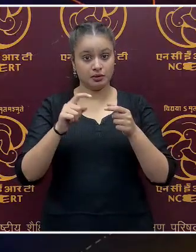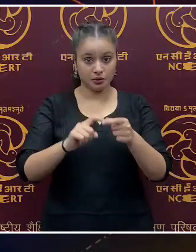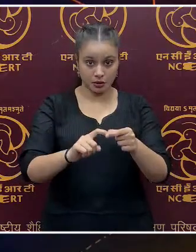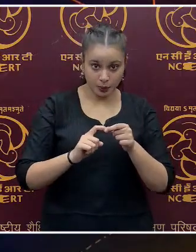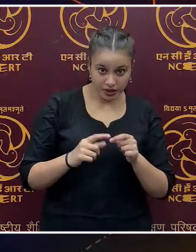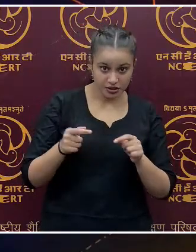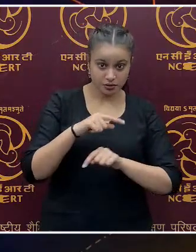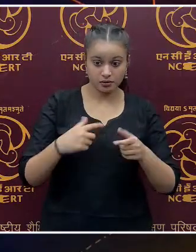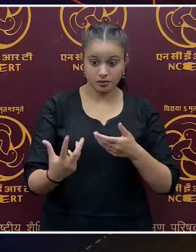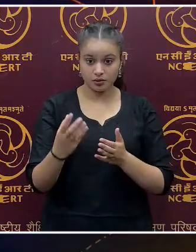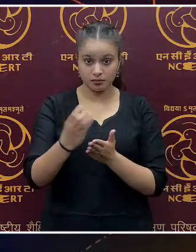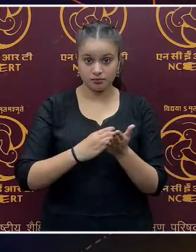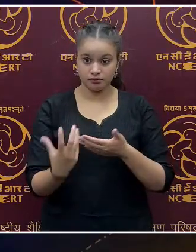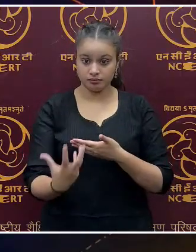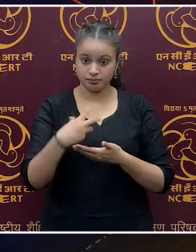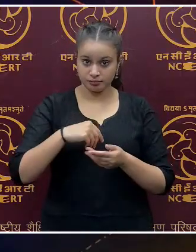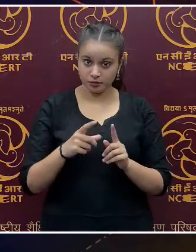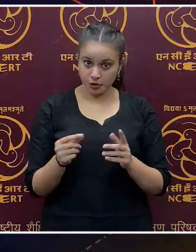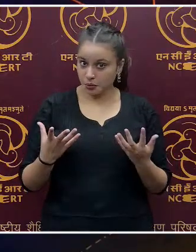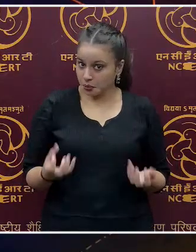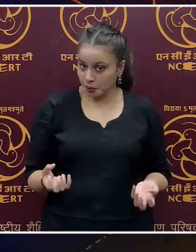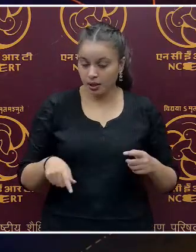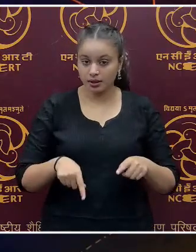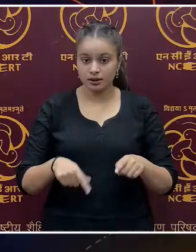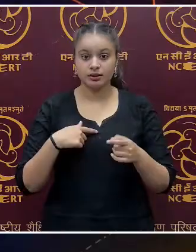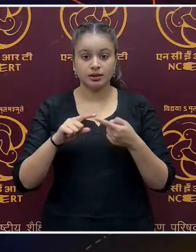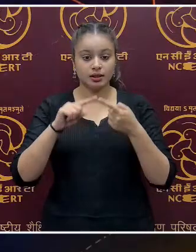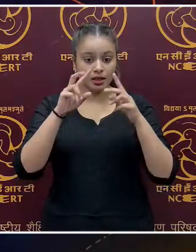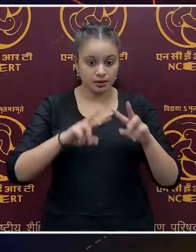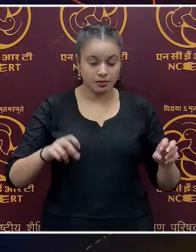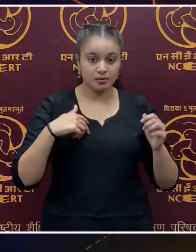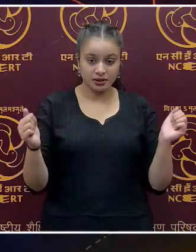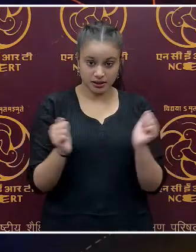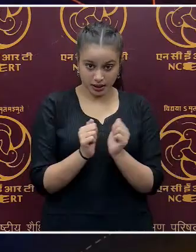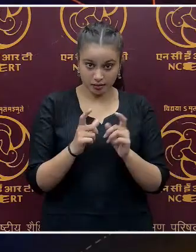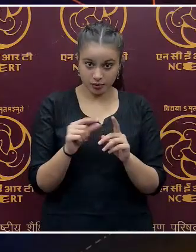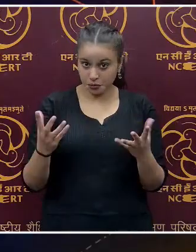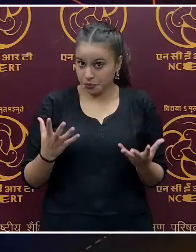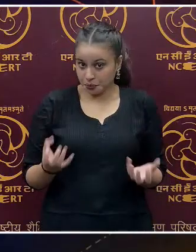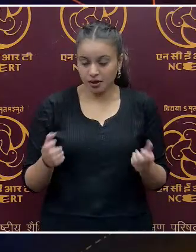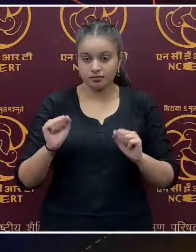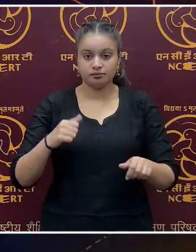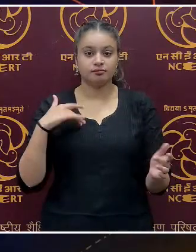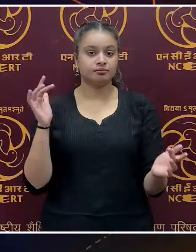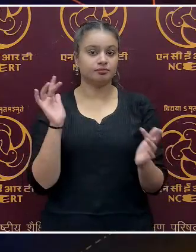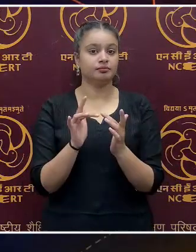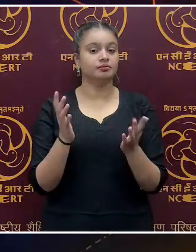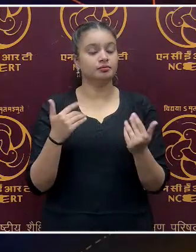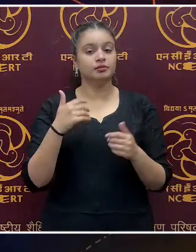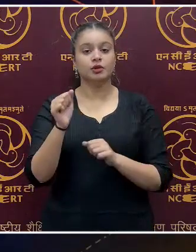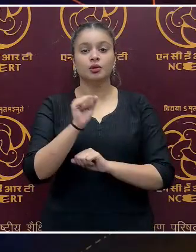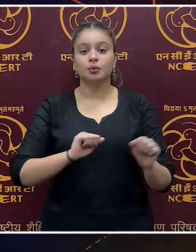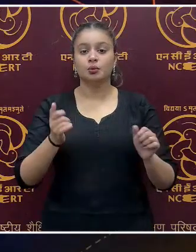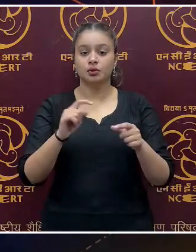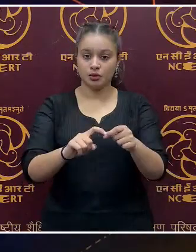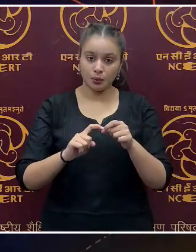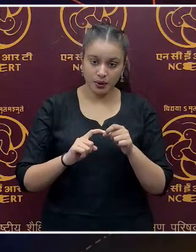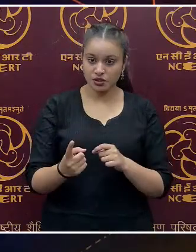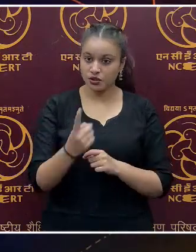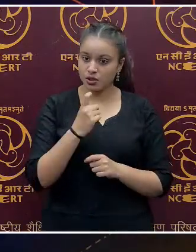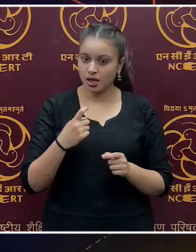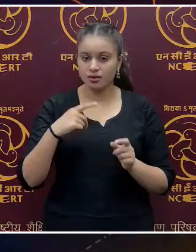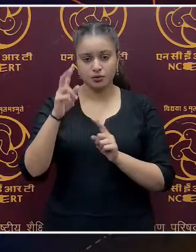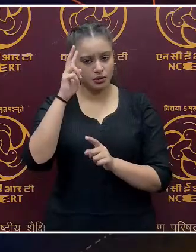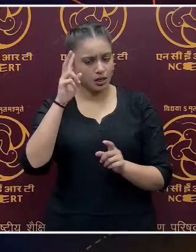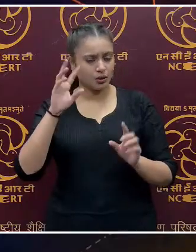to be a part of this program, you want to do this simulation along with us, please reach out to us. You can raise your questions, your